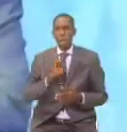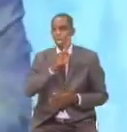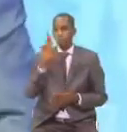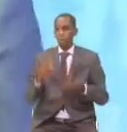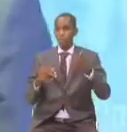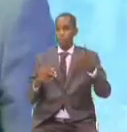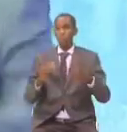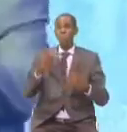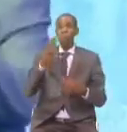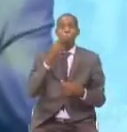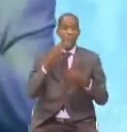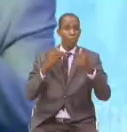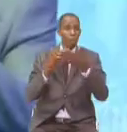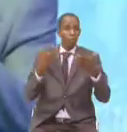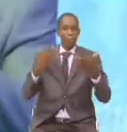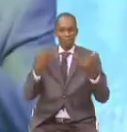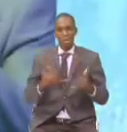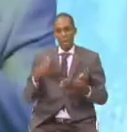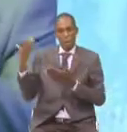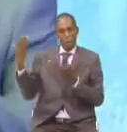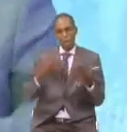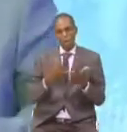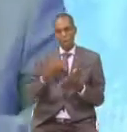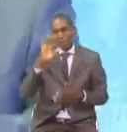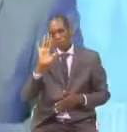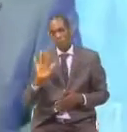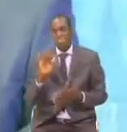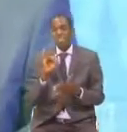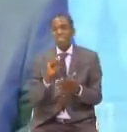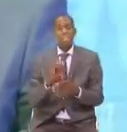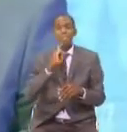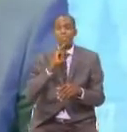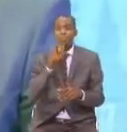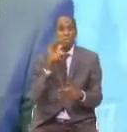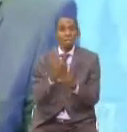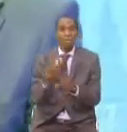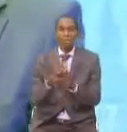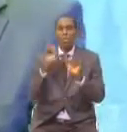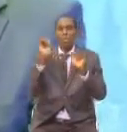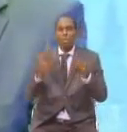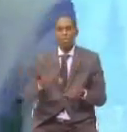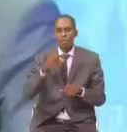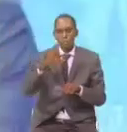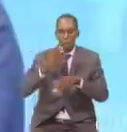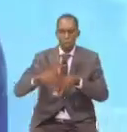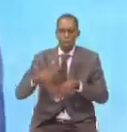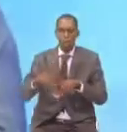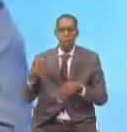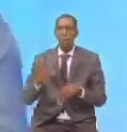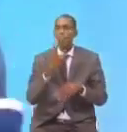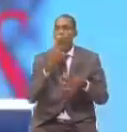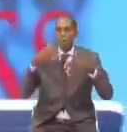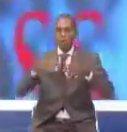cutting down little by little. That will not do. Can you empty the ocean with